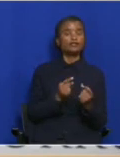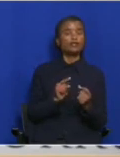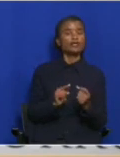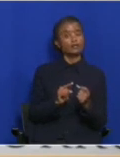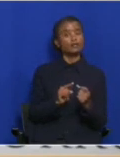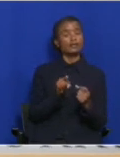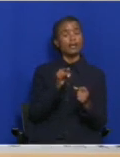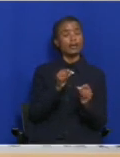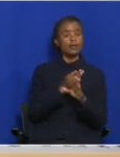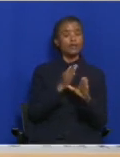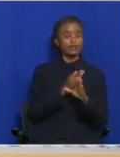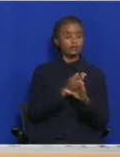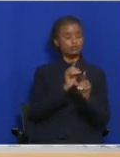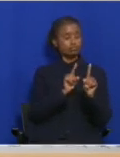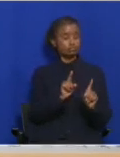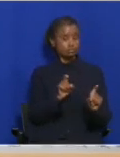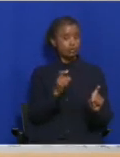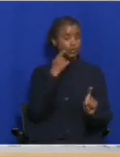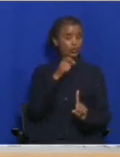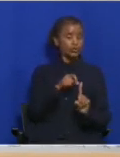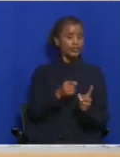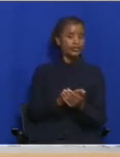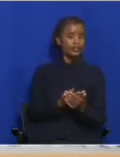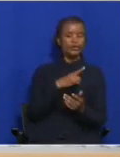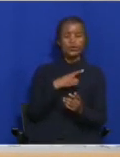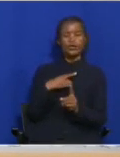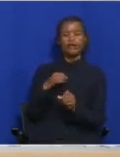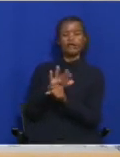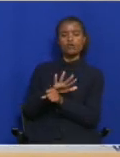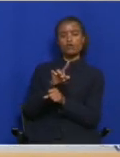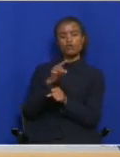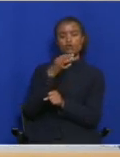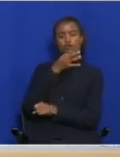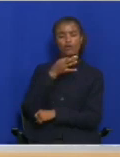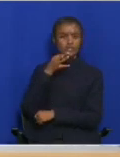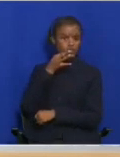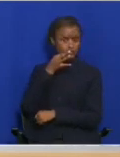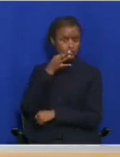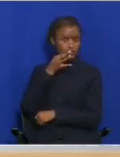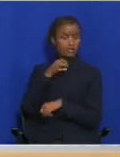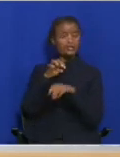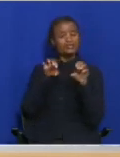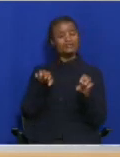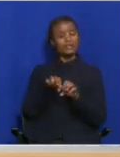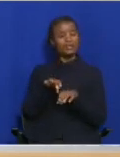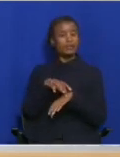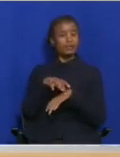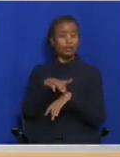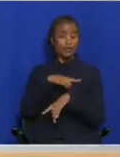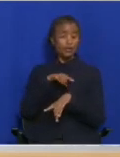test the fullness of that confidential medical evidence, so it can't be for open public consumption. But